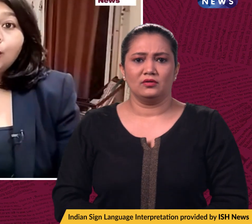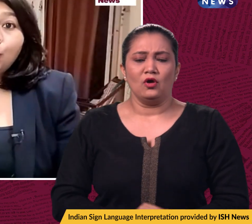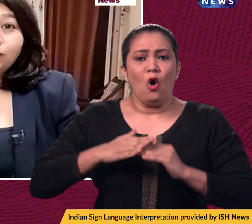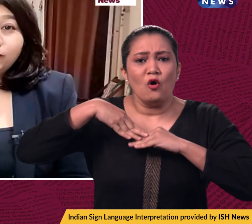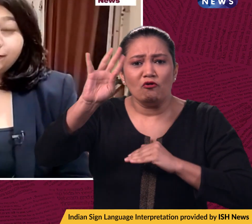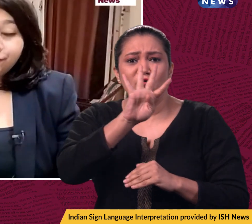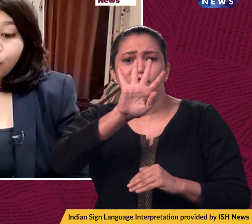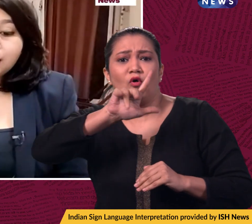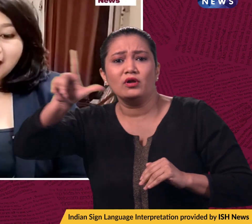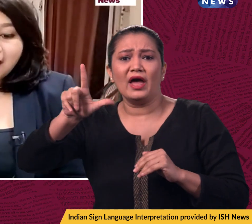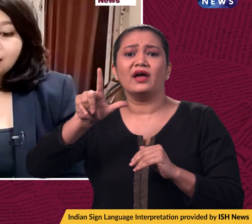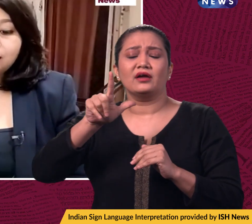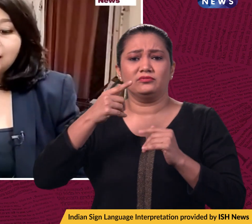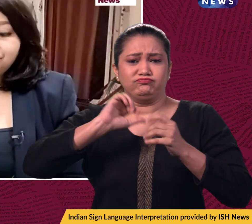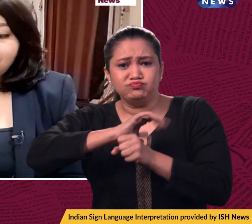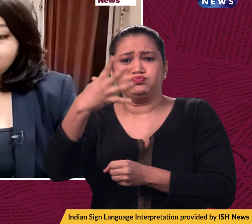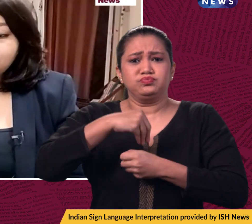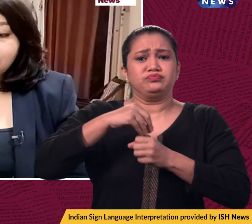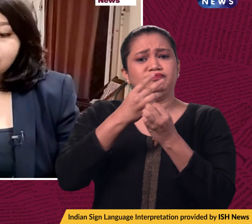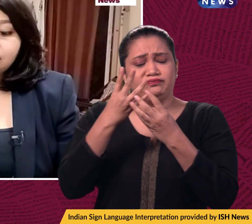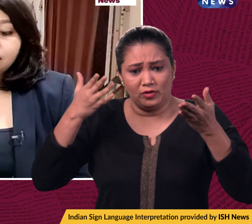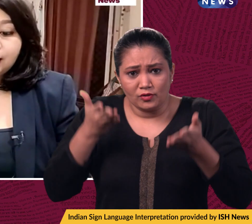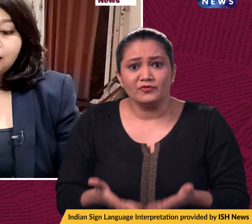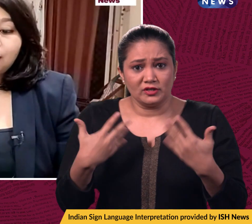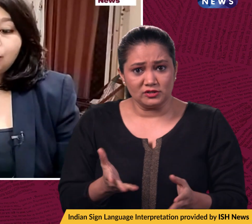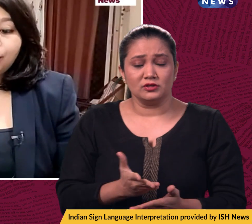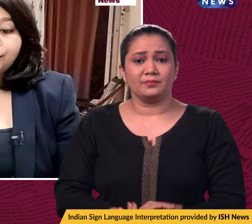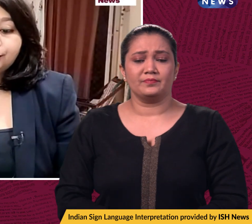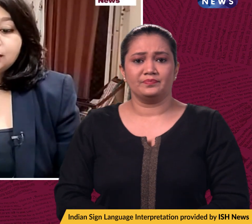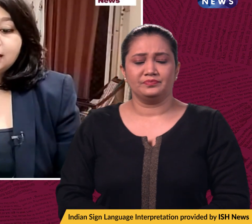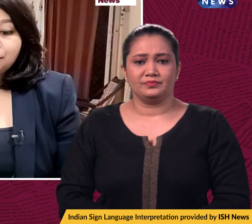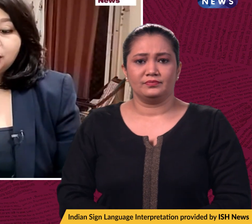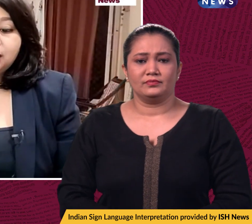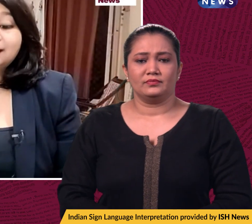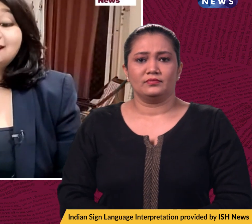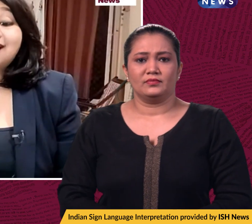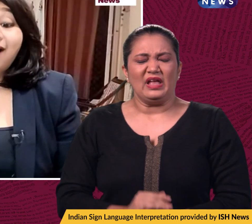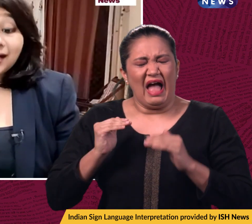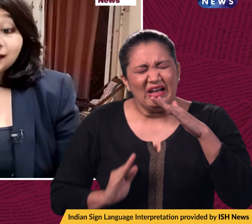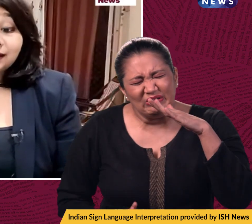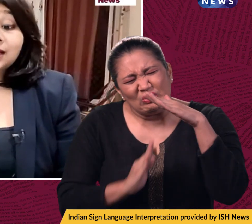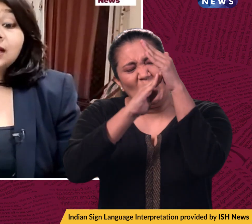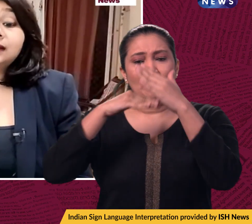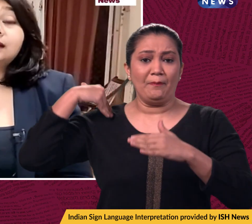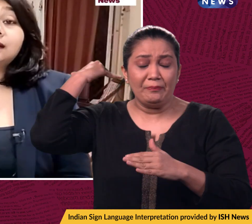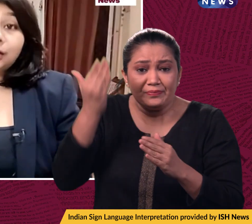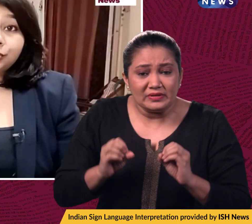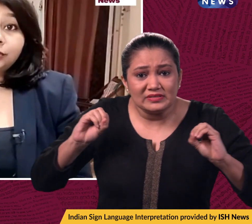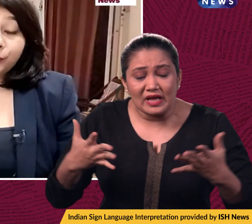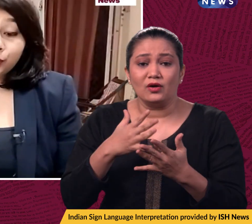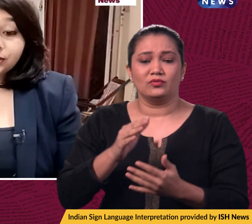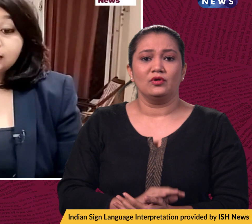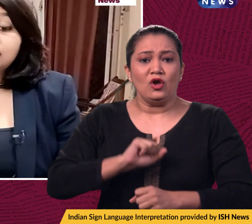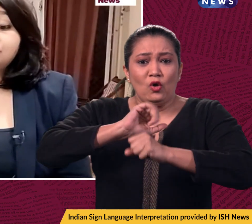recording over 4 lakh infection cases today. Now, according to the state media, this is the highest since the